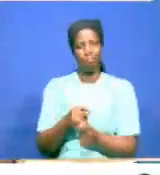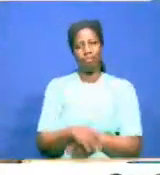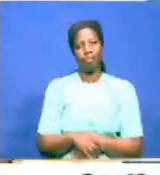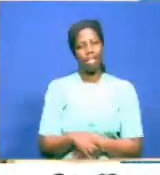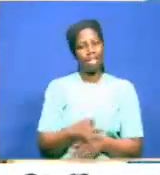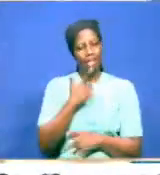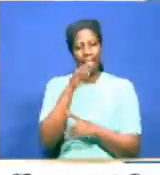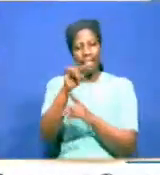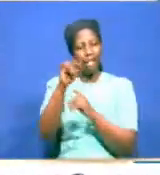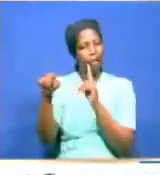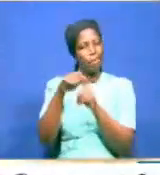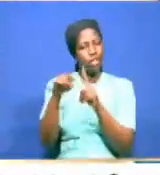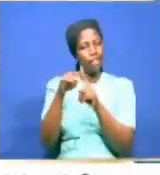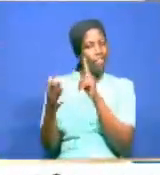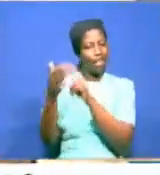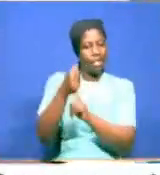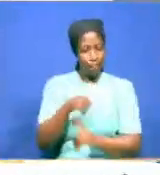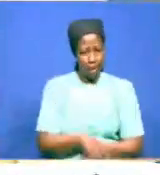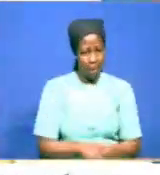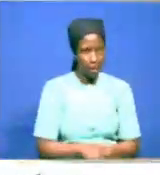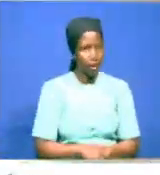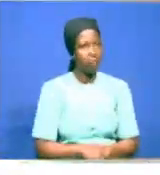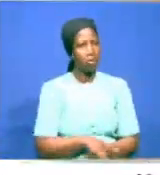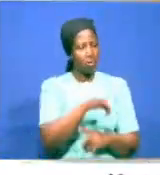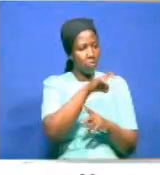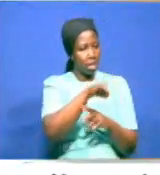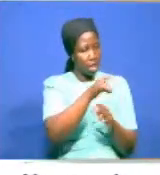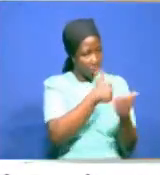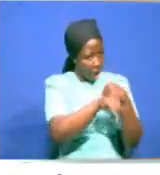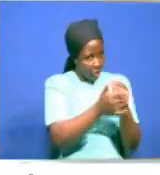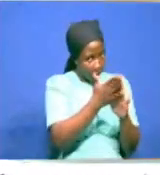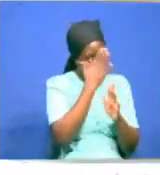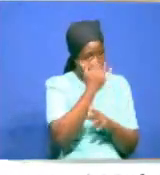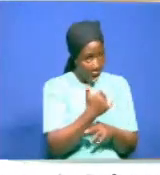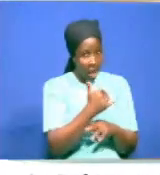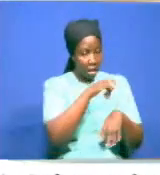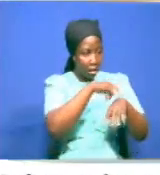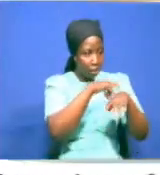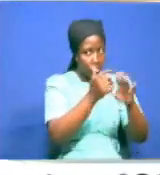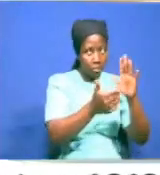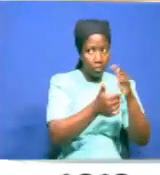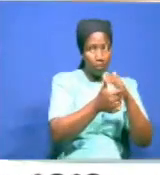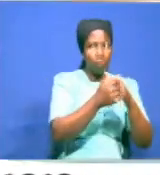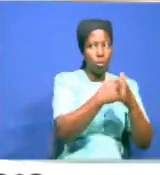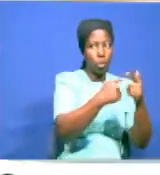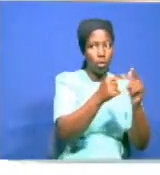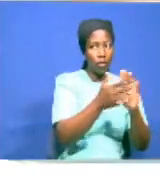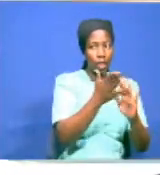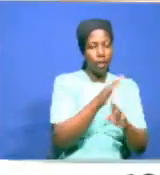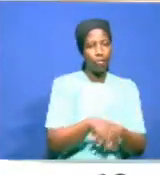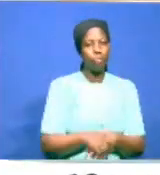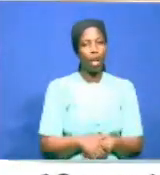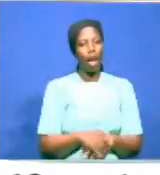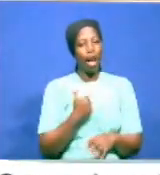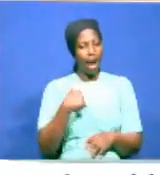a positive step. Impact. Of course, we need to pick up the pace now because our time is running out. We had talked about, we had just